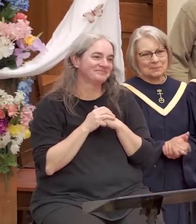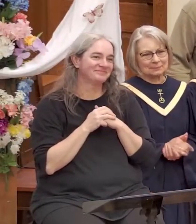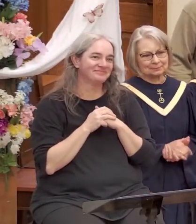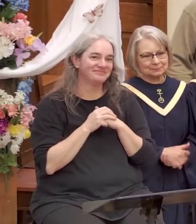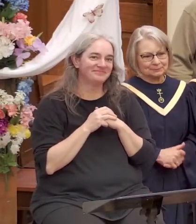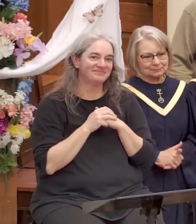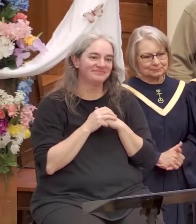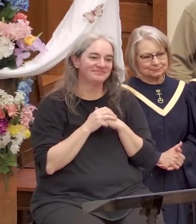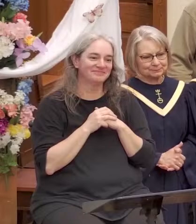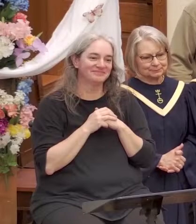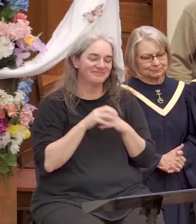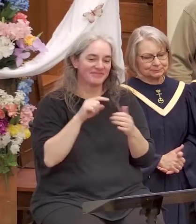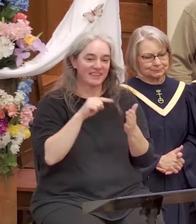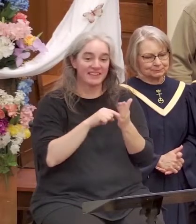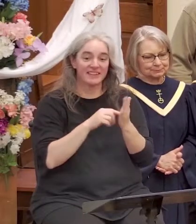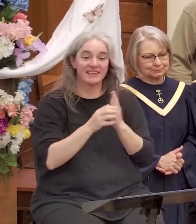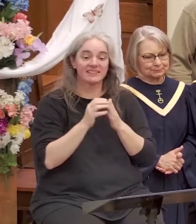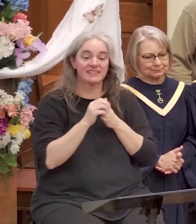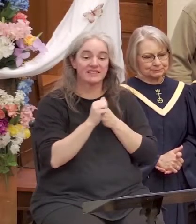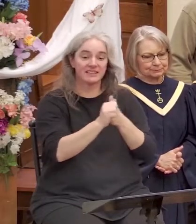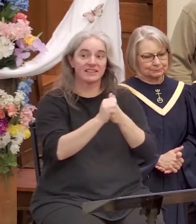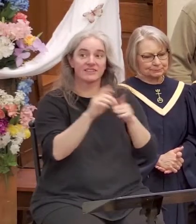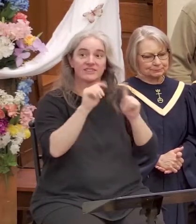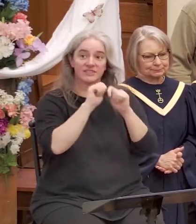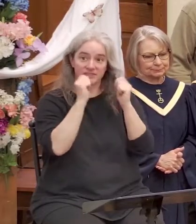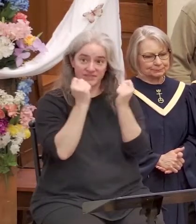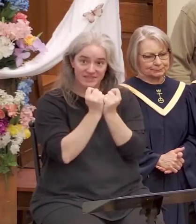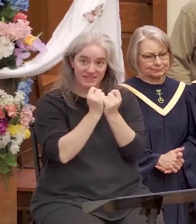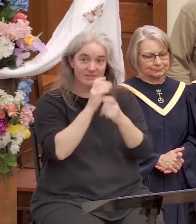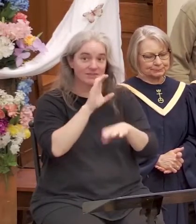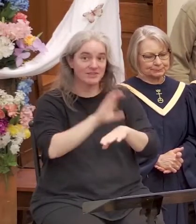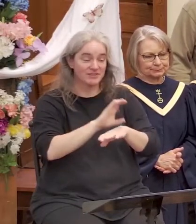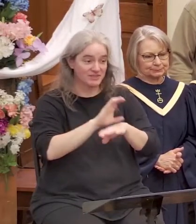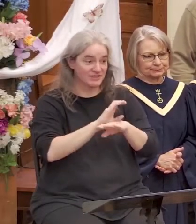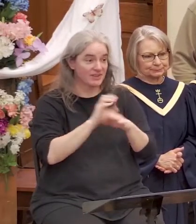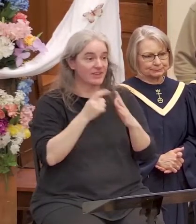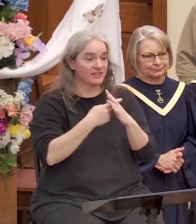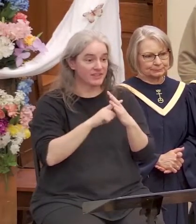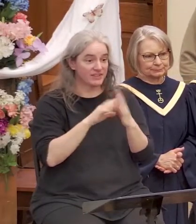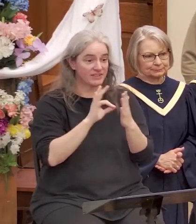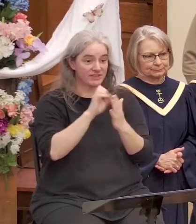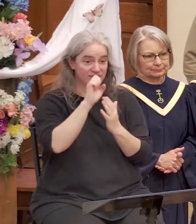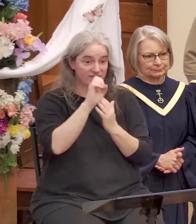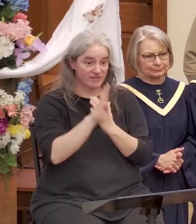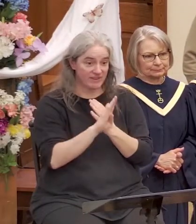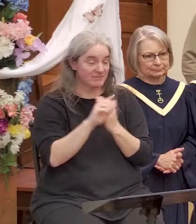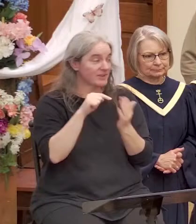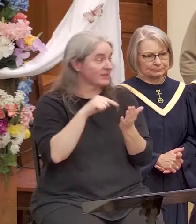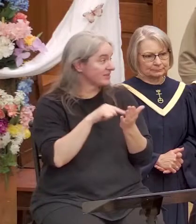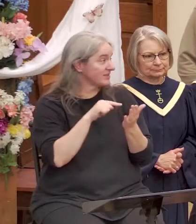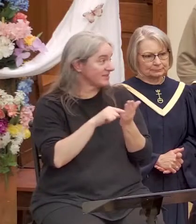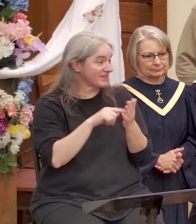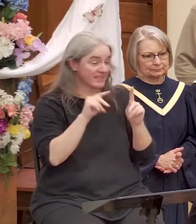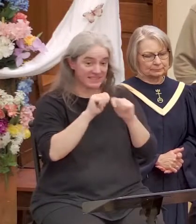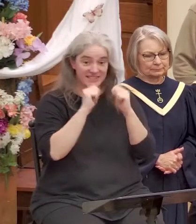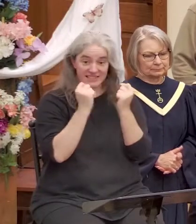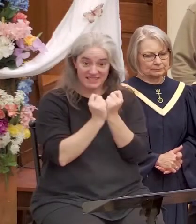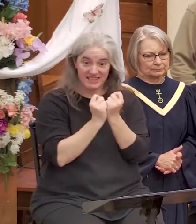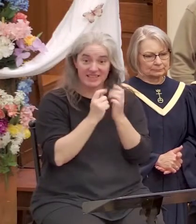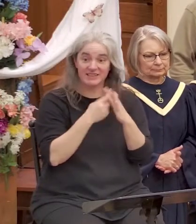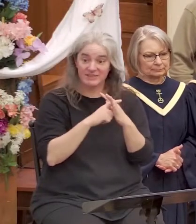So, this leadership team, church councils, they start in February. So this church council, this team,